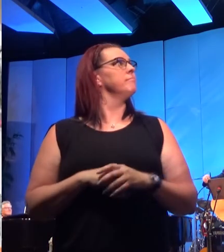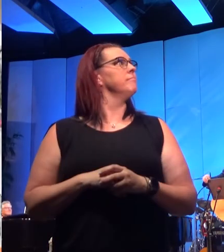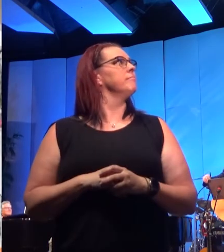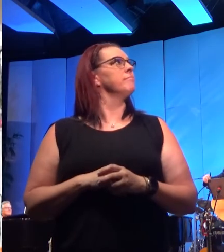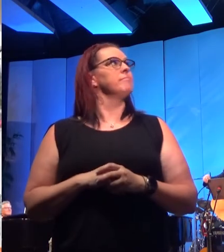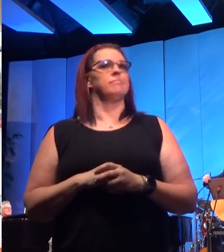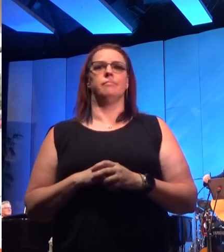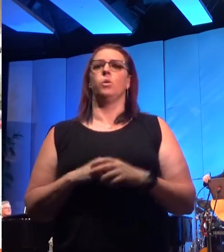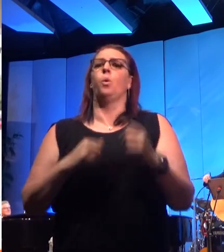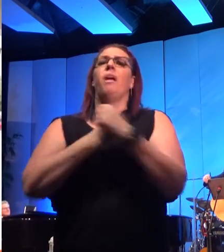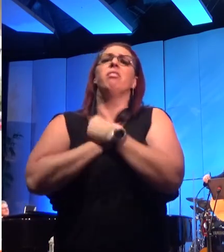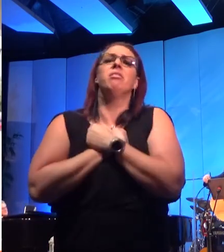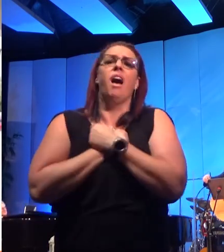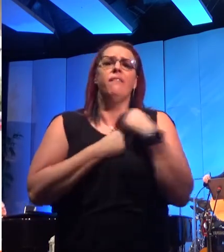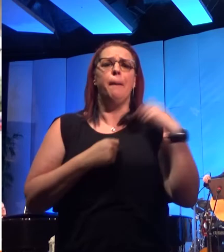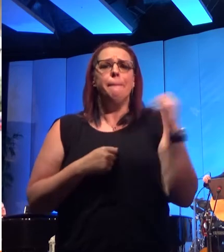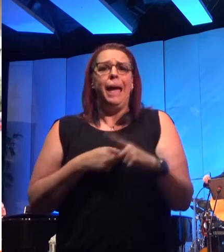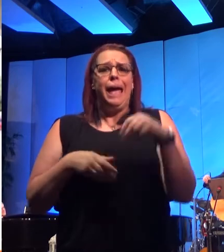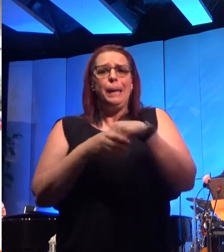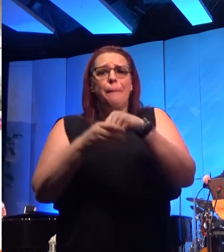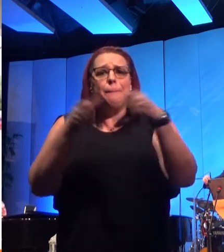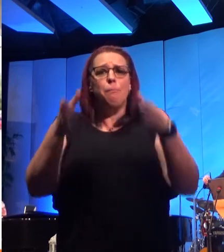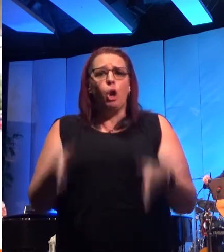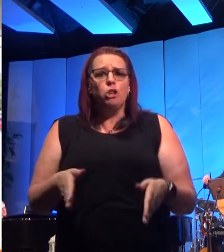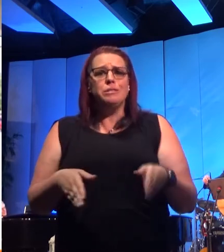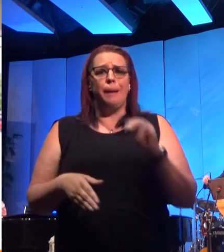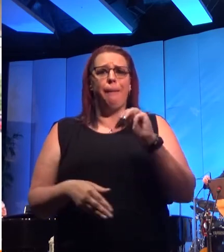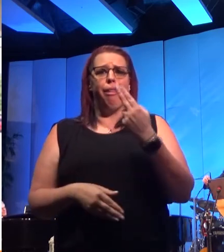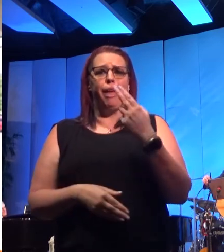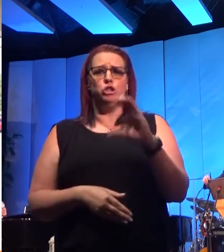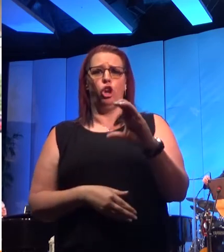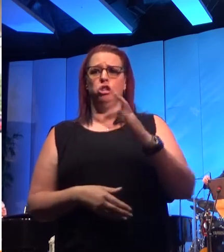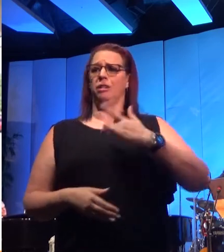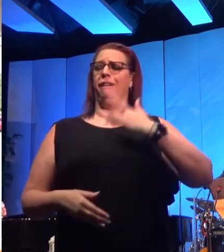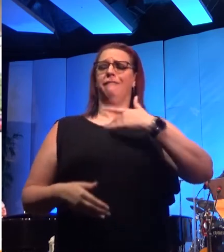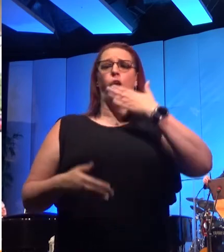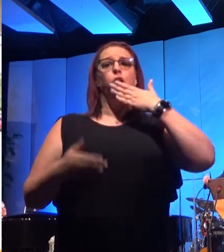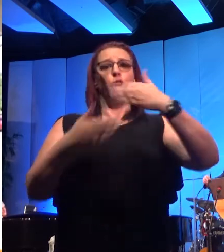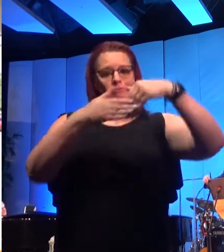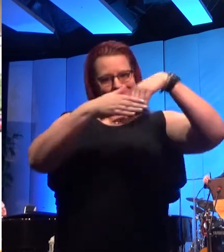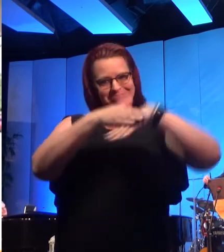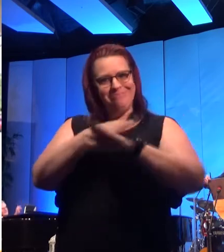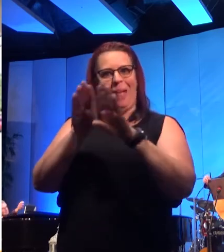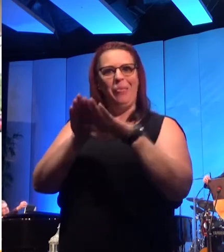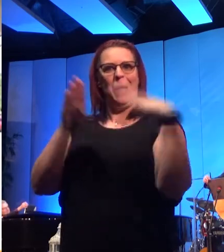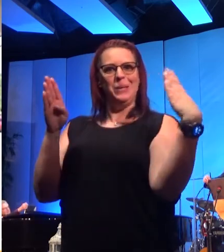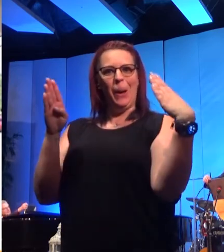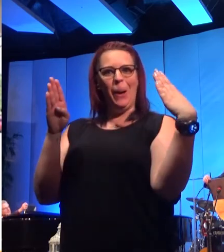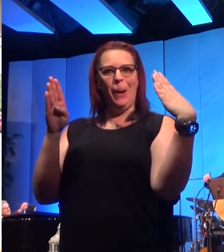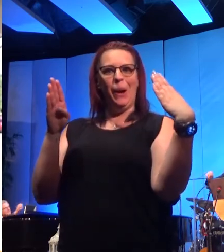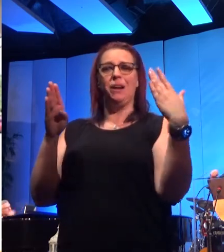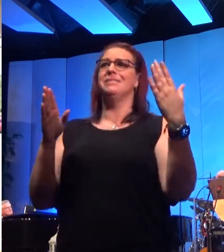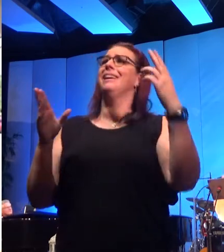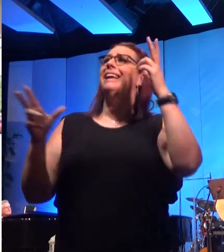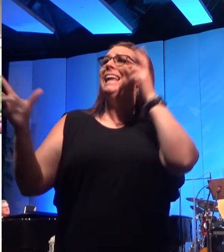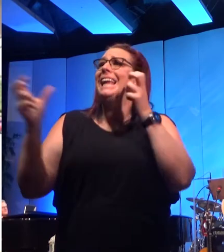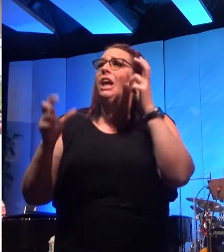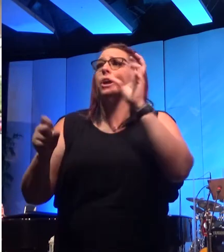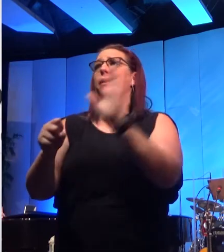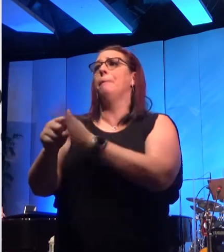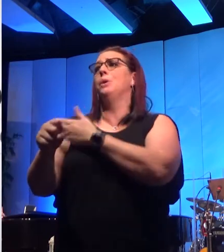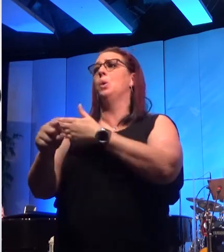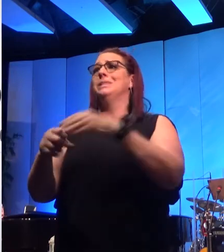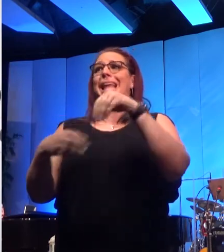I love being back in person at Mile High Church. It felt so good to walk in the doors this morning and just hear the music in